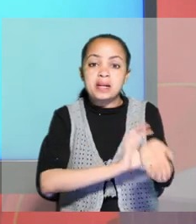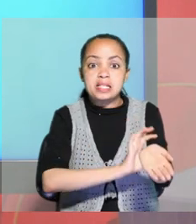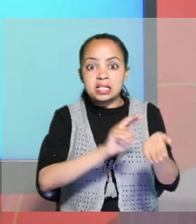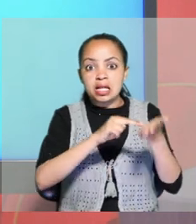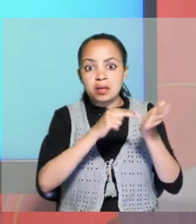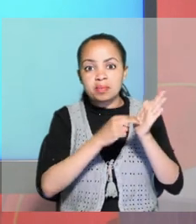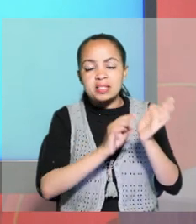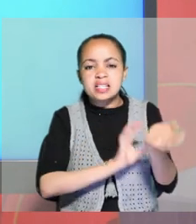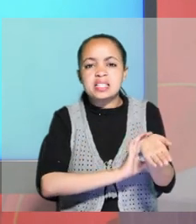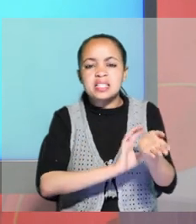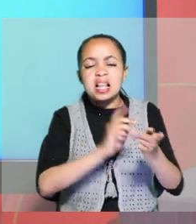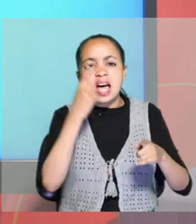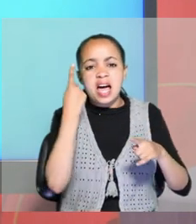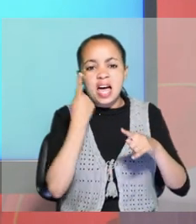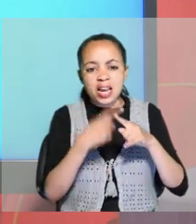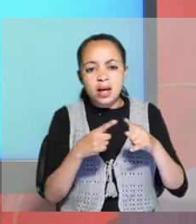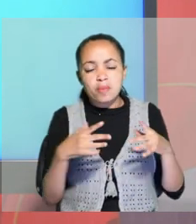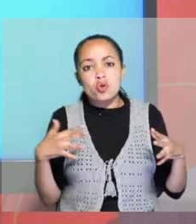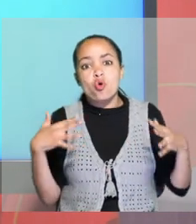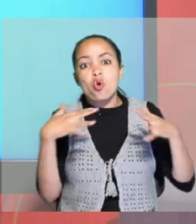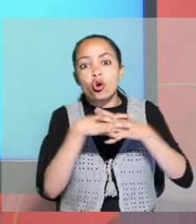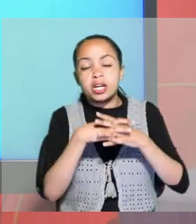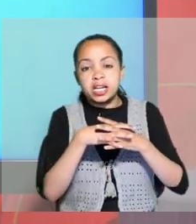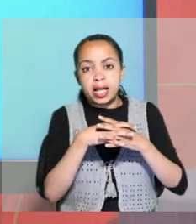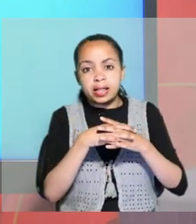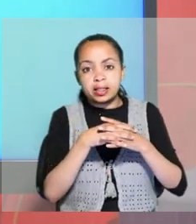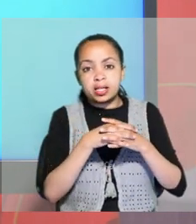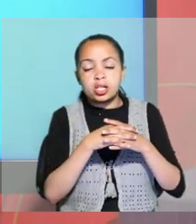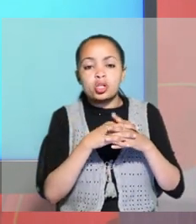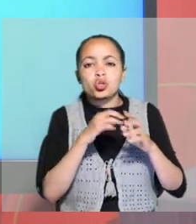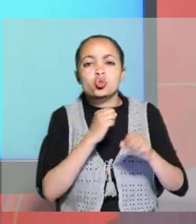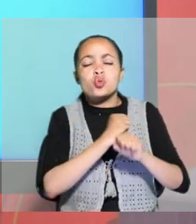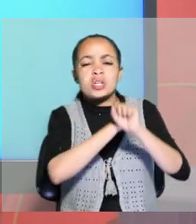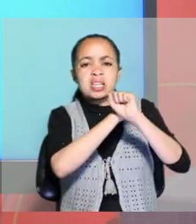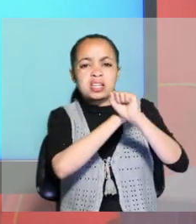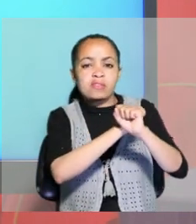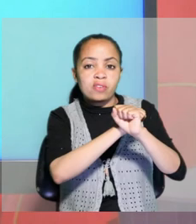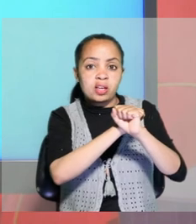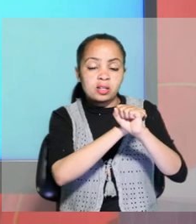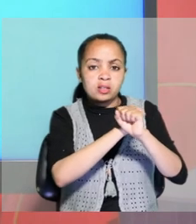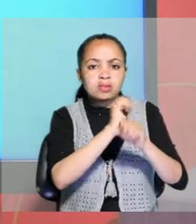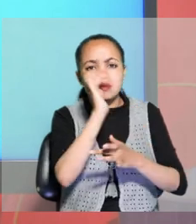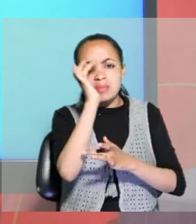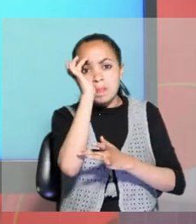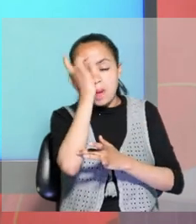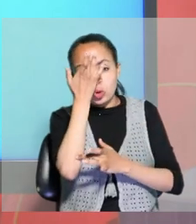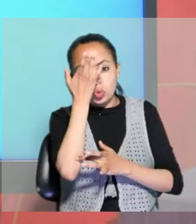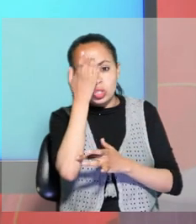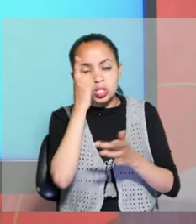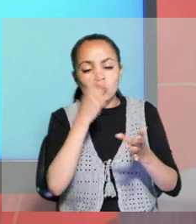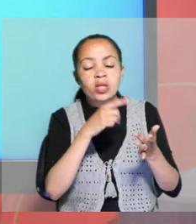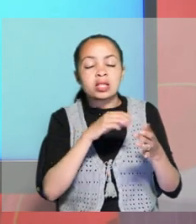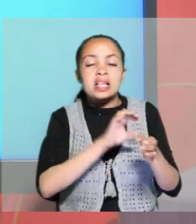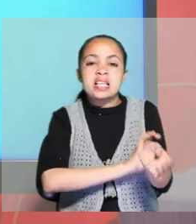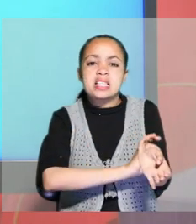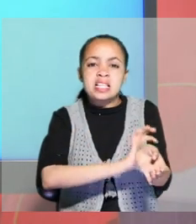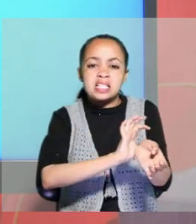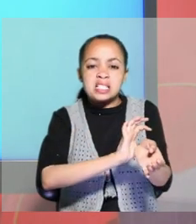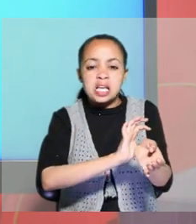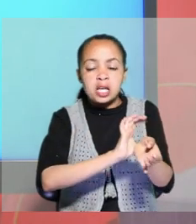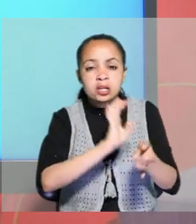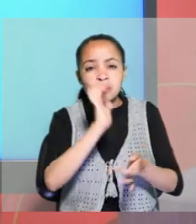cell unable to coordinate or mount to defend against the pathogen. When the cell